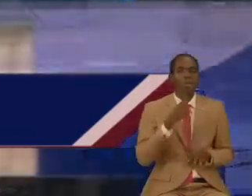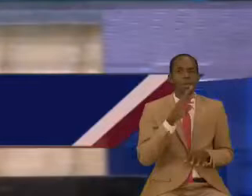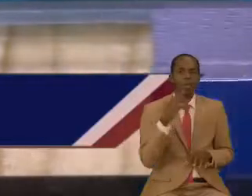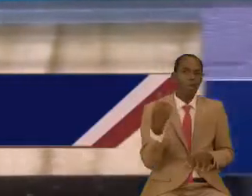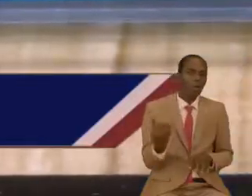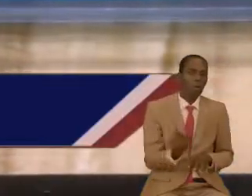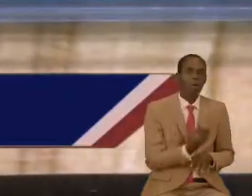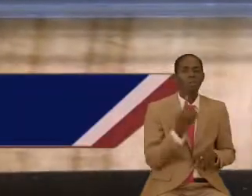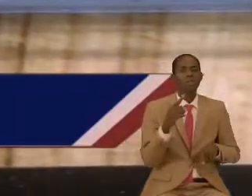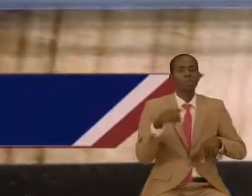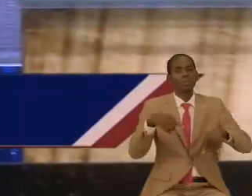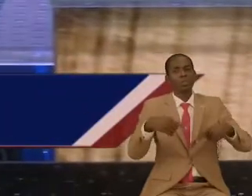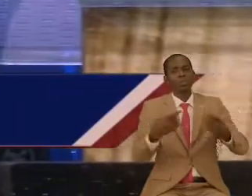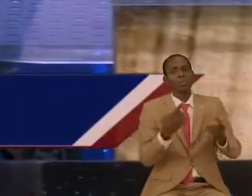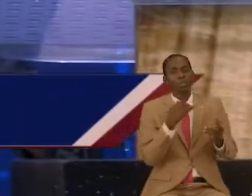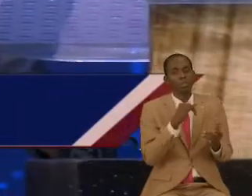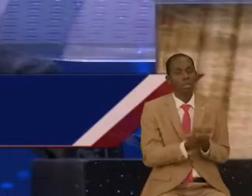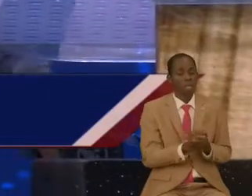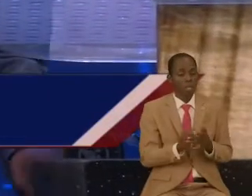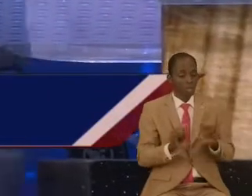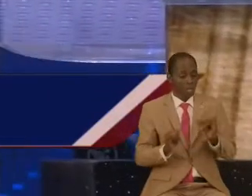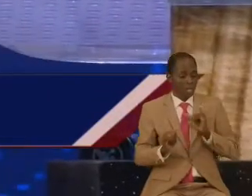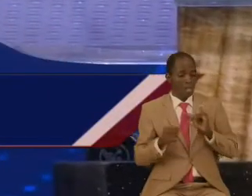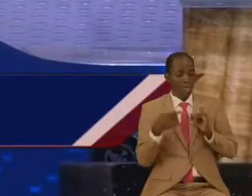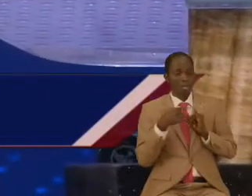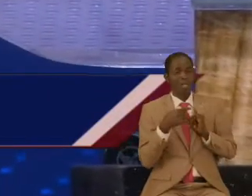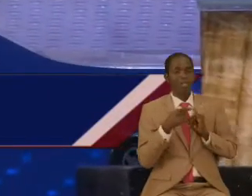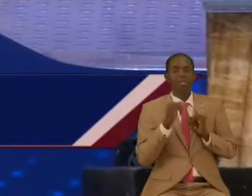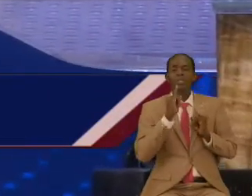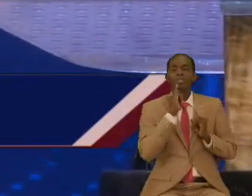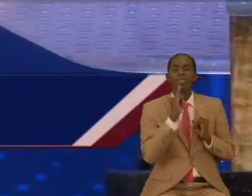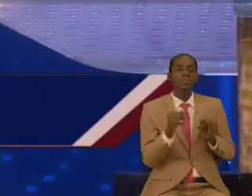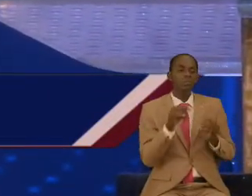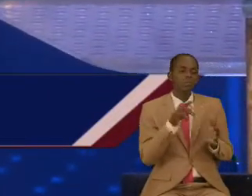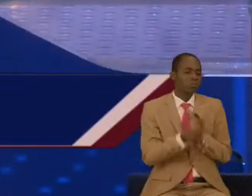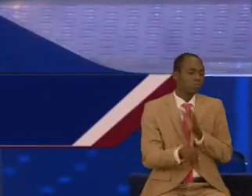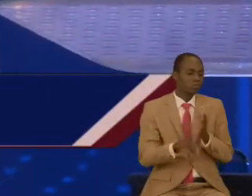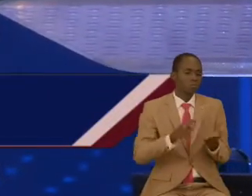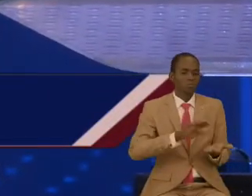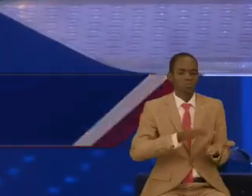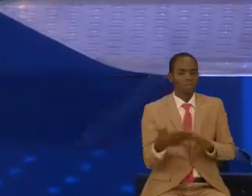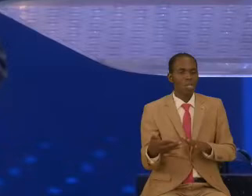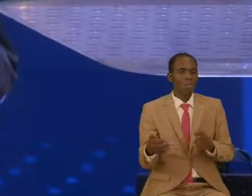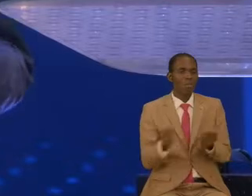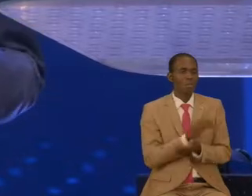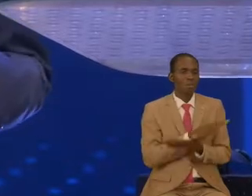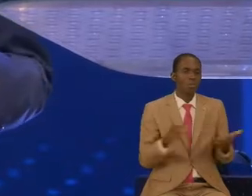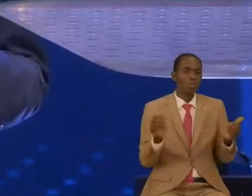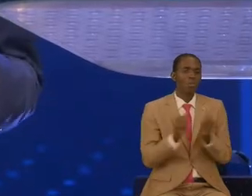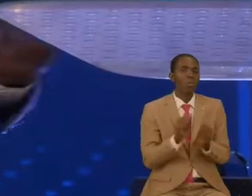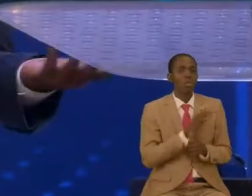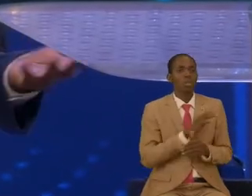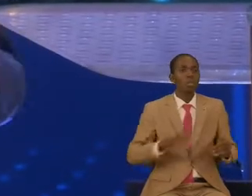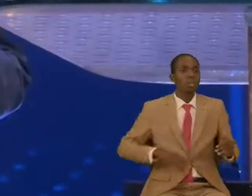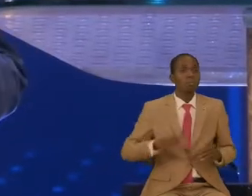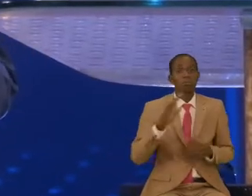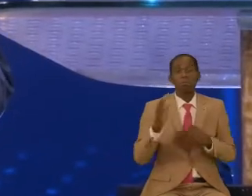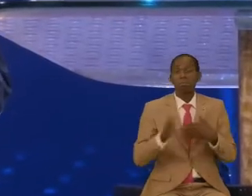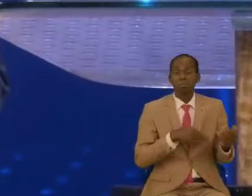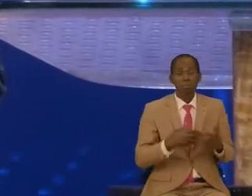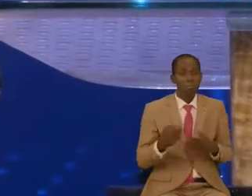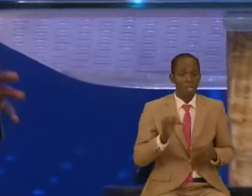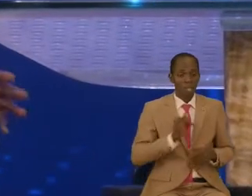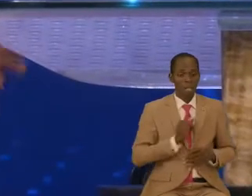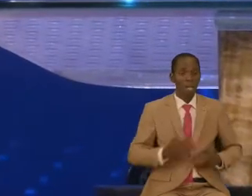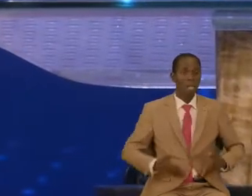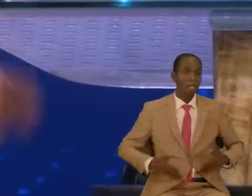the wrong way. He said that I is crucified with Christ. Nevertheless I live, yet not